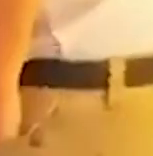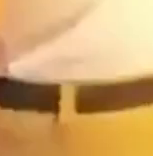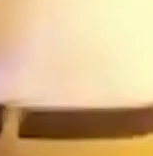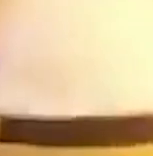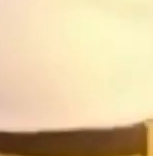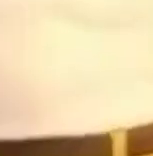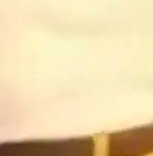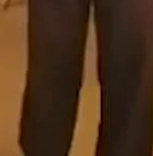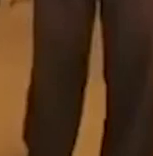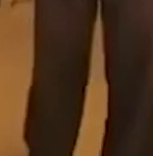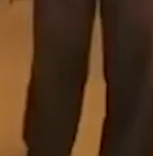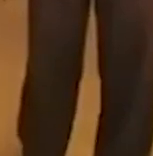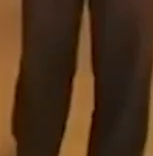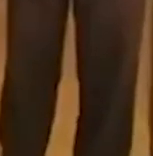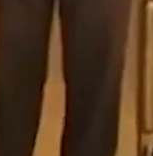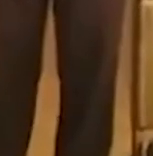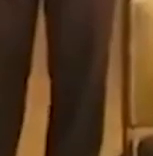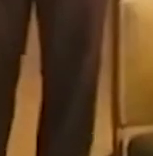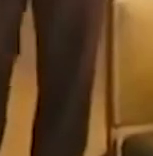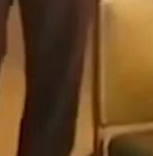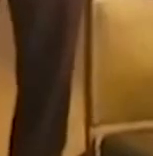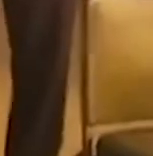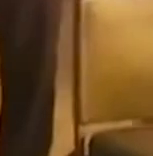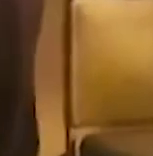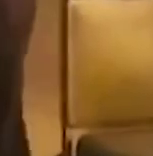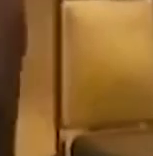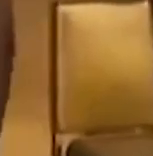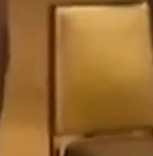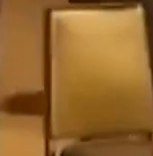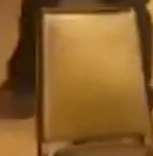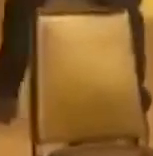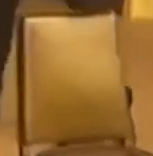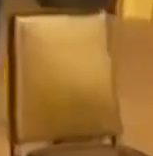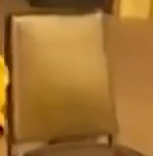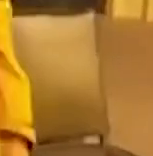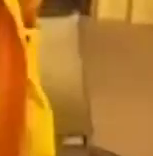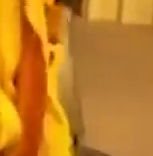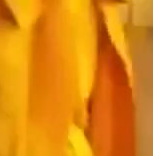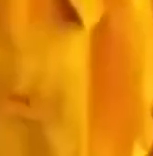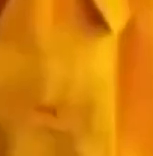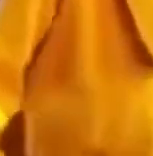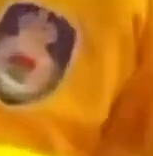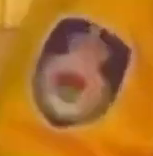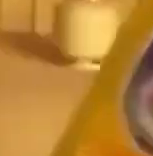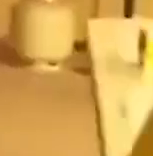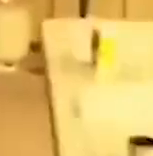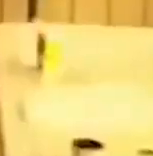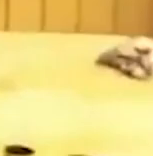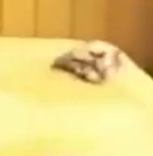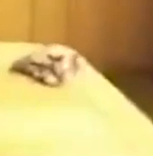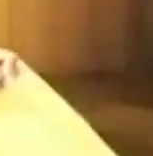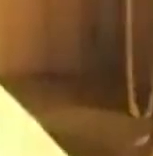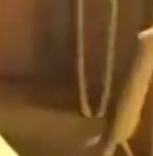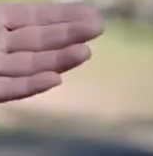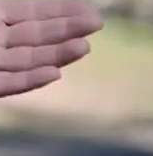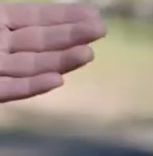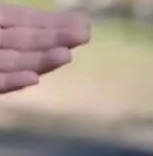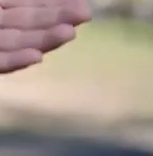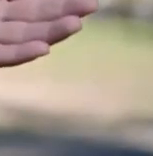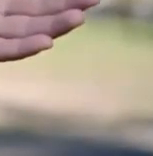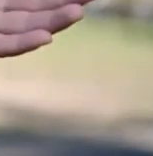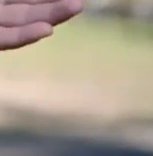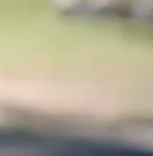He couldn't engage. He doesn't have the ability to engage. He didn't want to know. He just walked away. He walked away